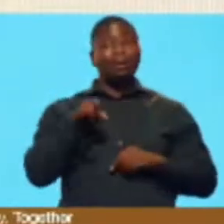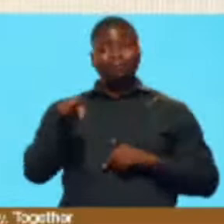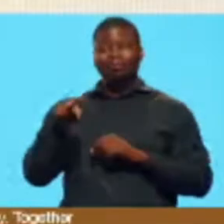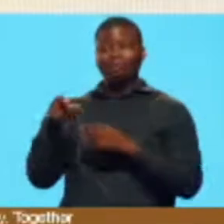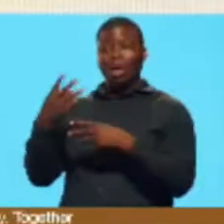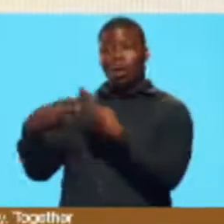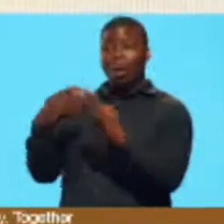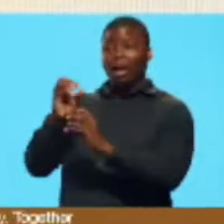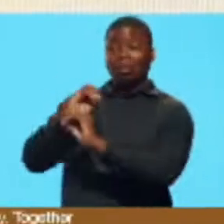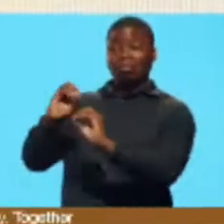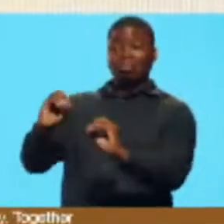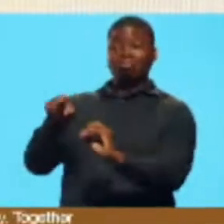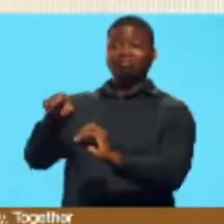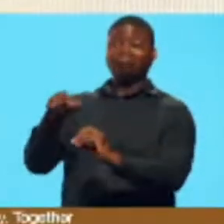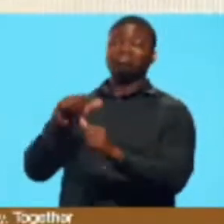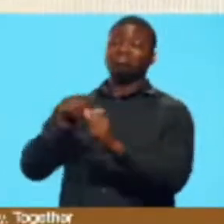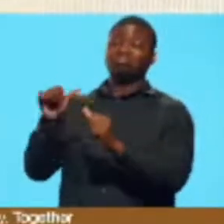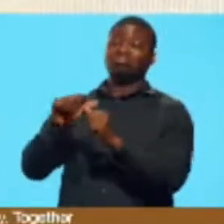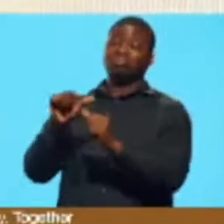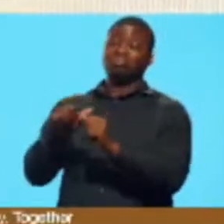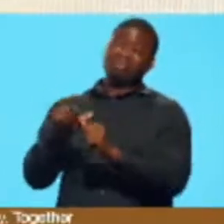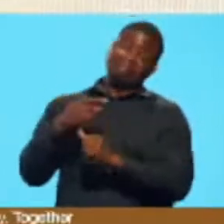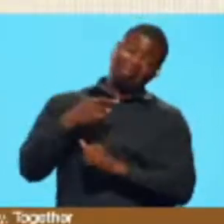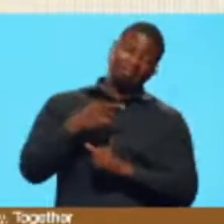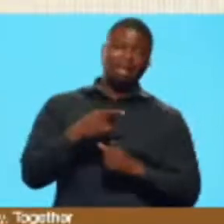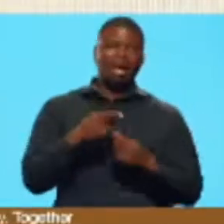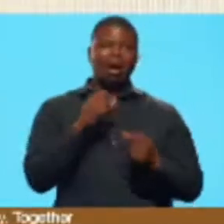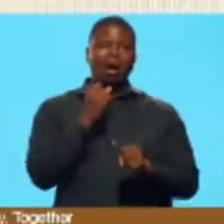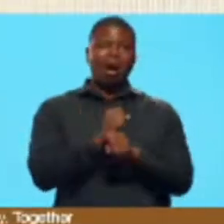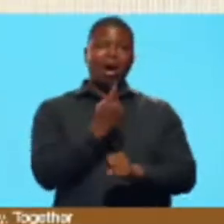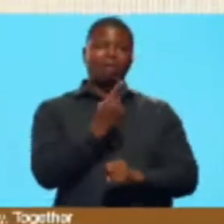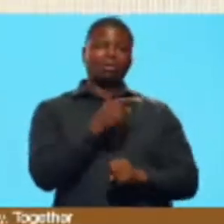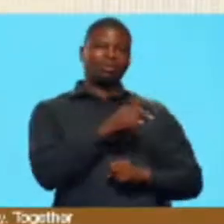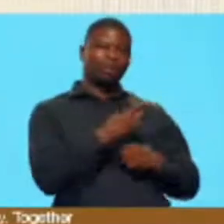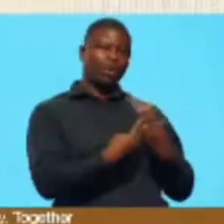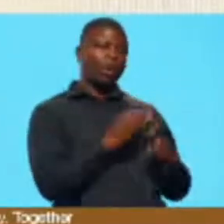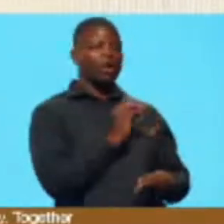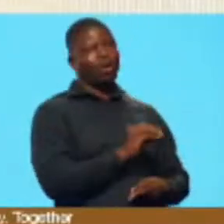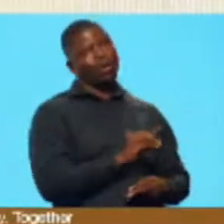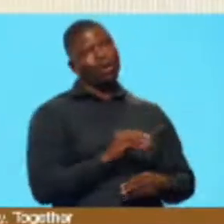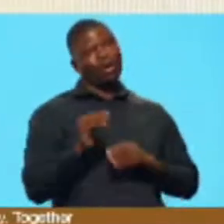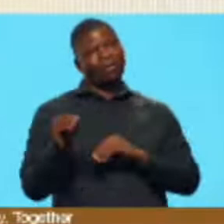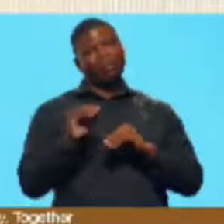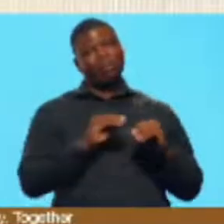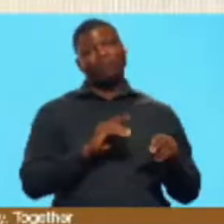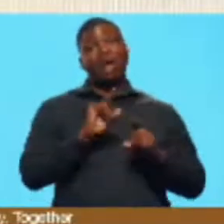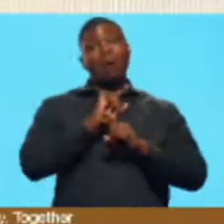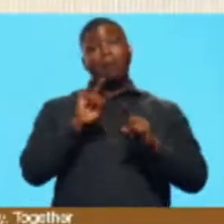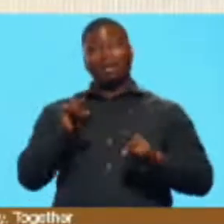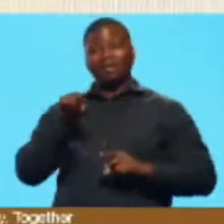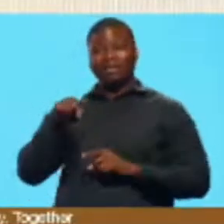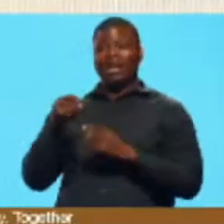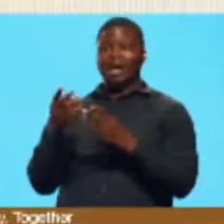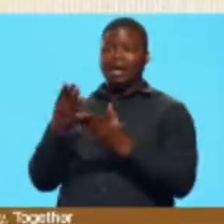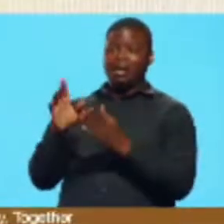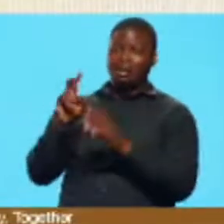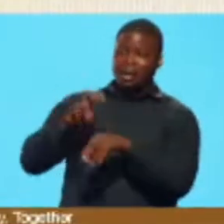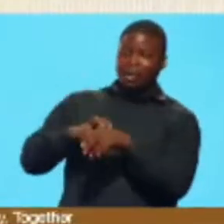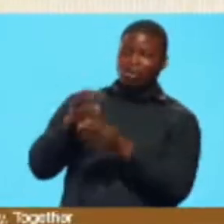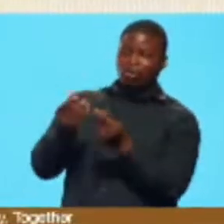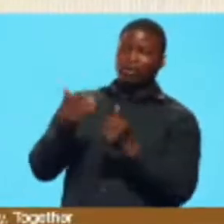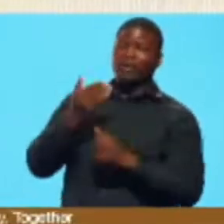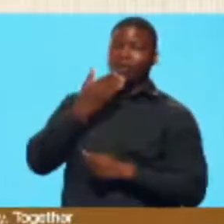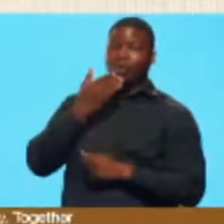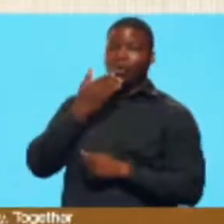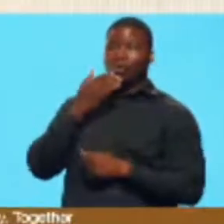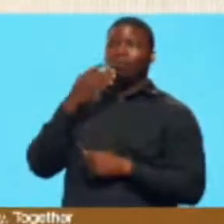unemployment. So I think it's something also need to be addressed by provincial government to look at